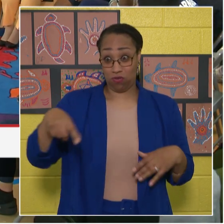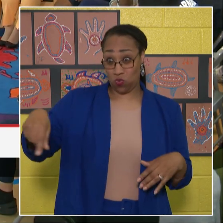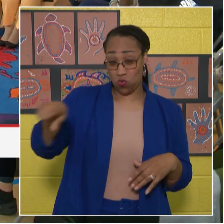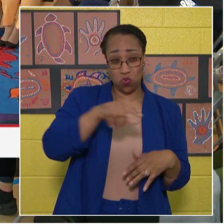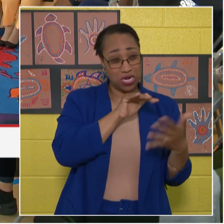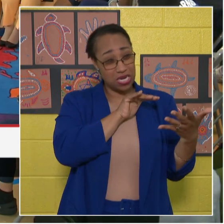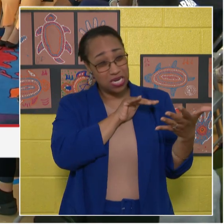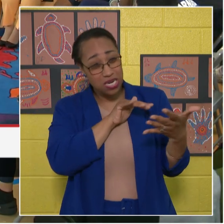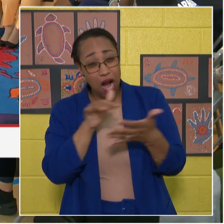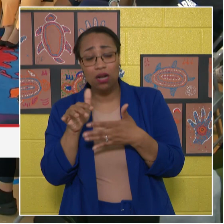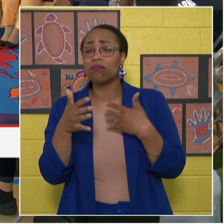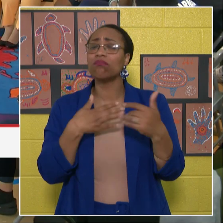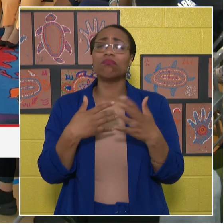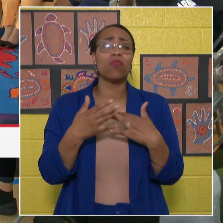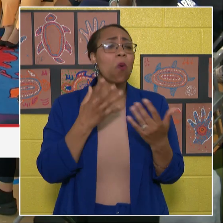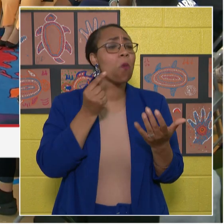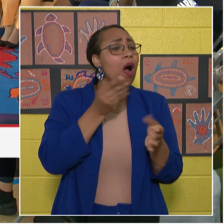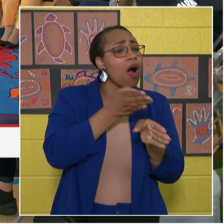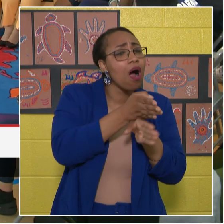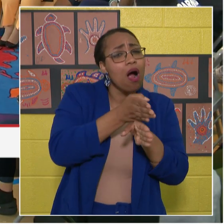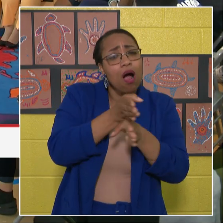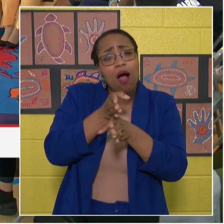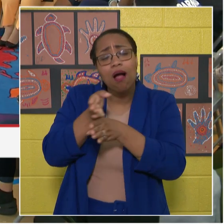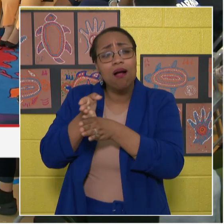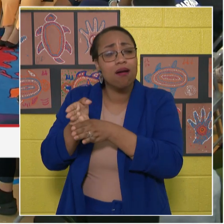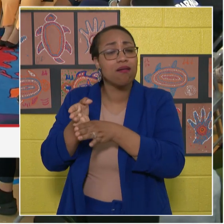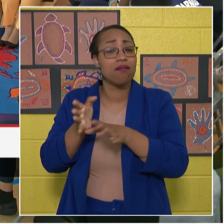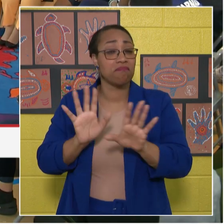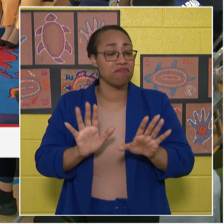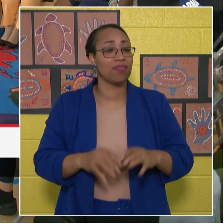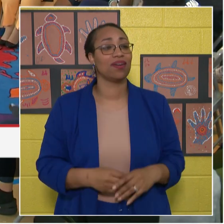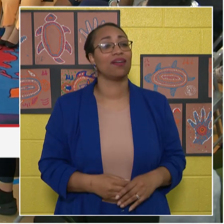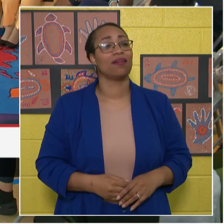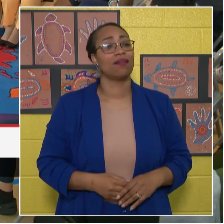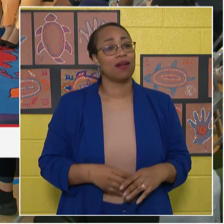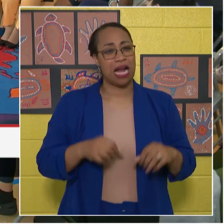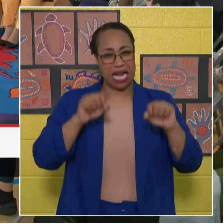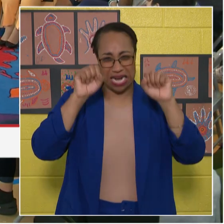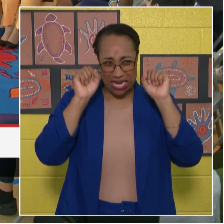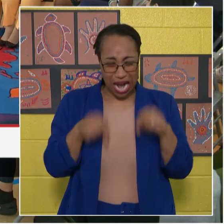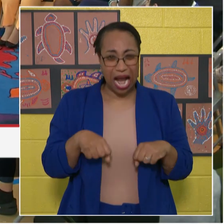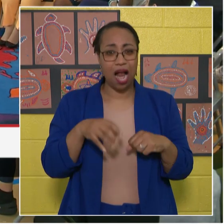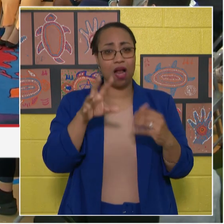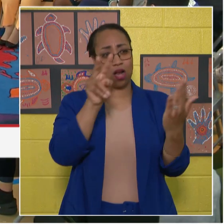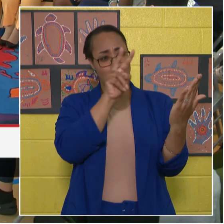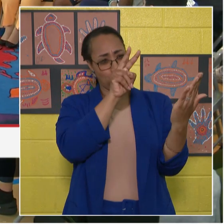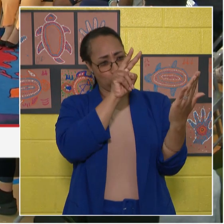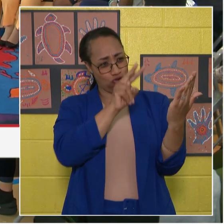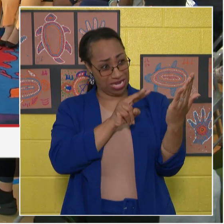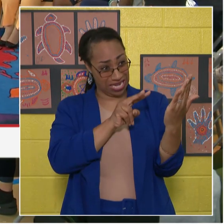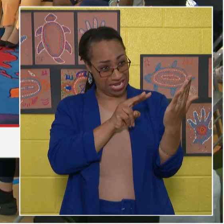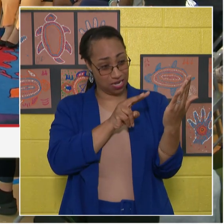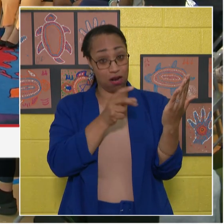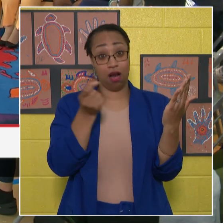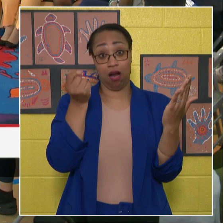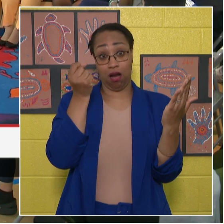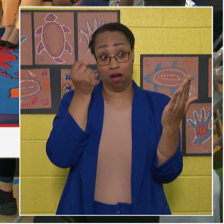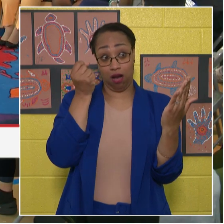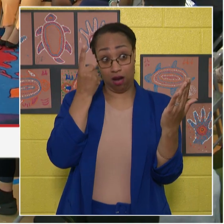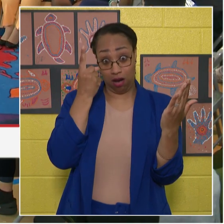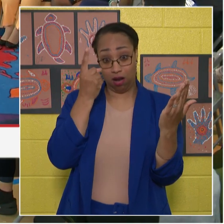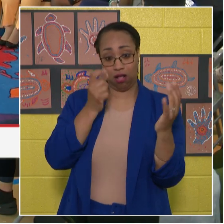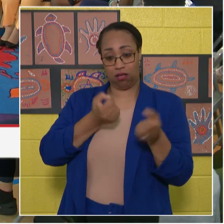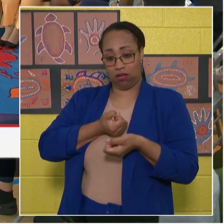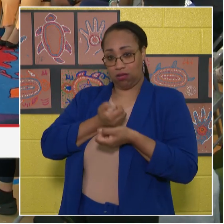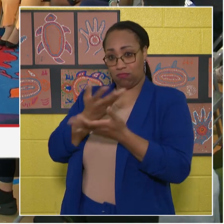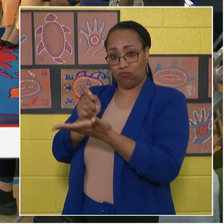that those people who can read, comprehend, argue, and write and